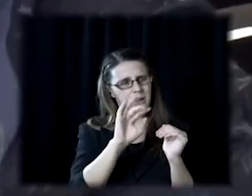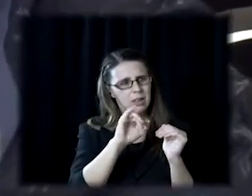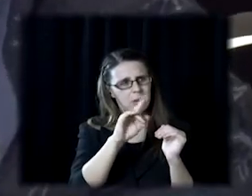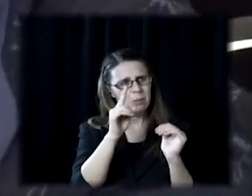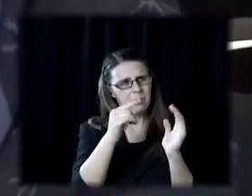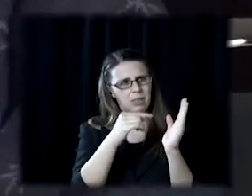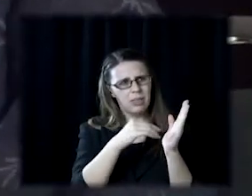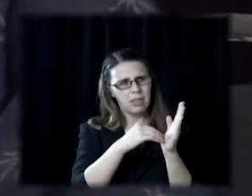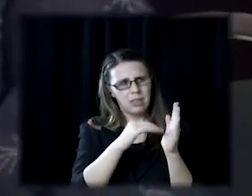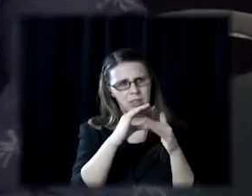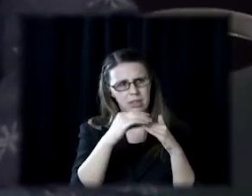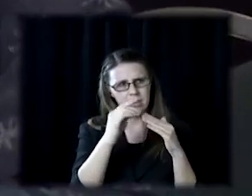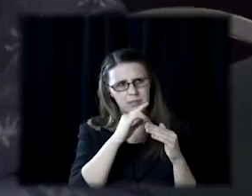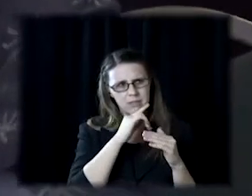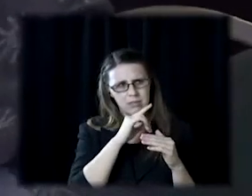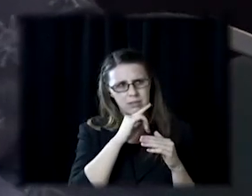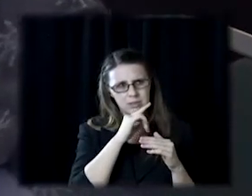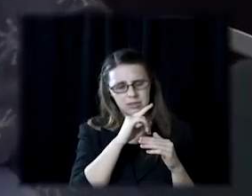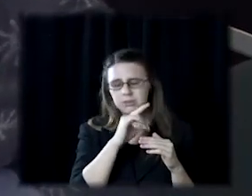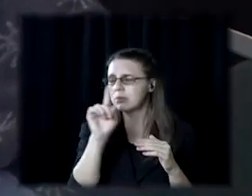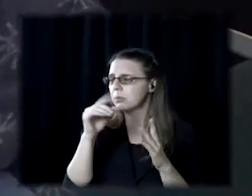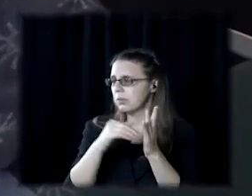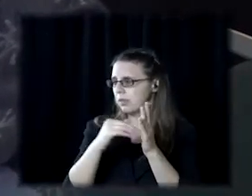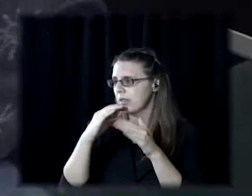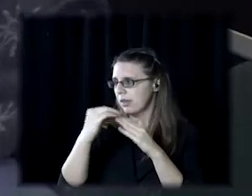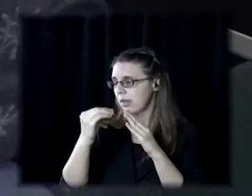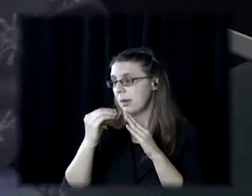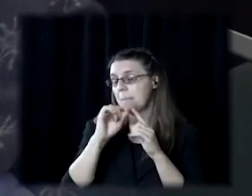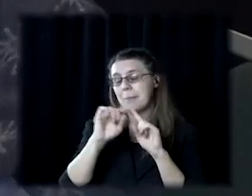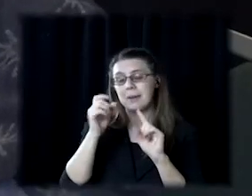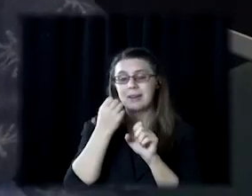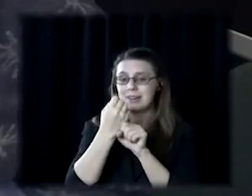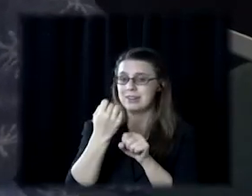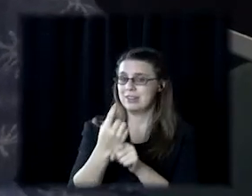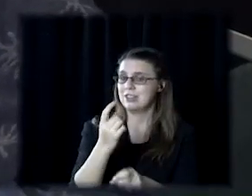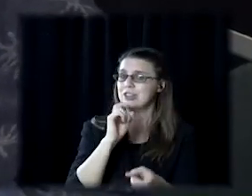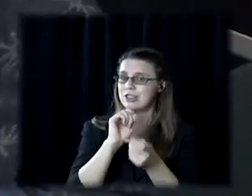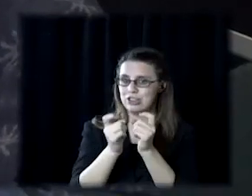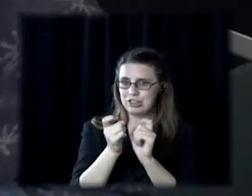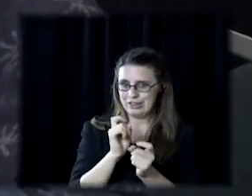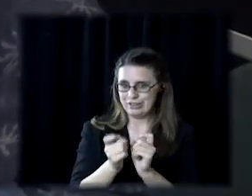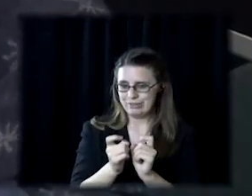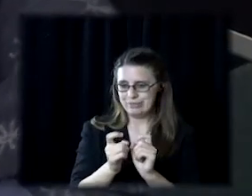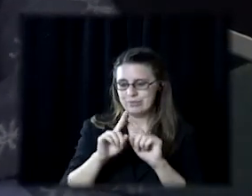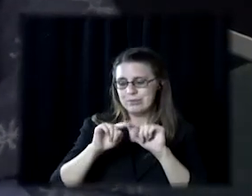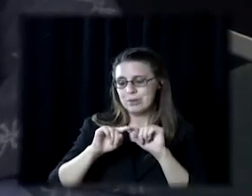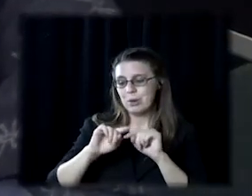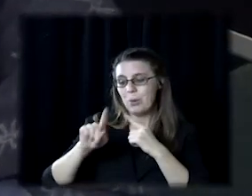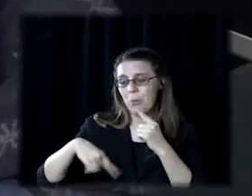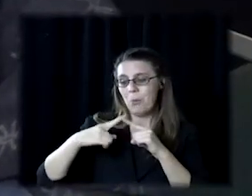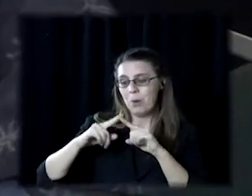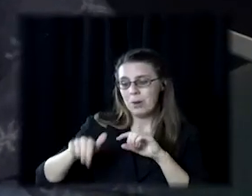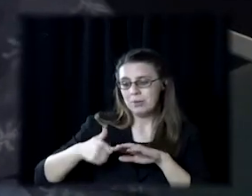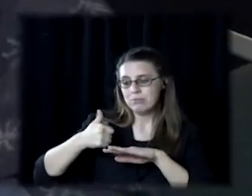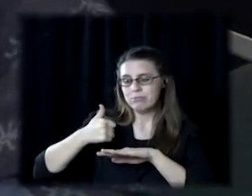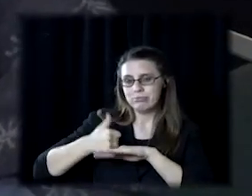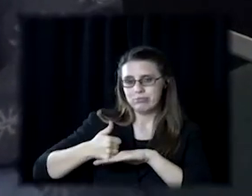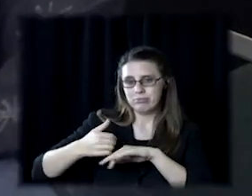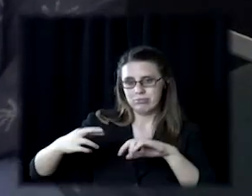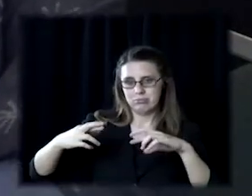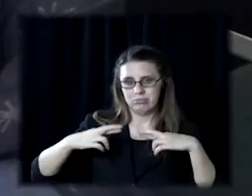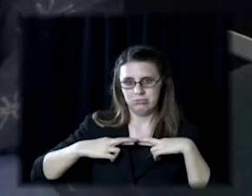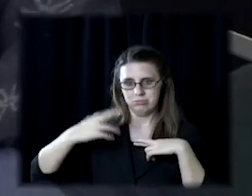$1,000. But that changes each year. So depending on when the pension policy is implemented through the plan of adjustment, that